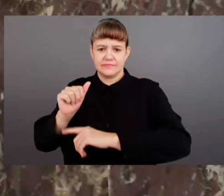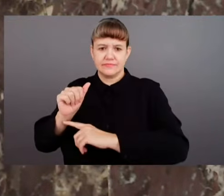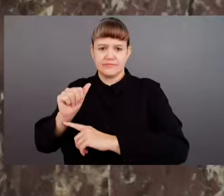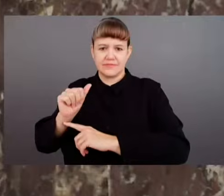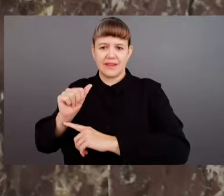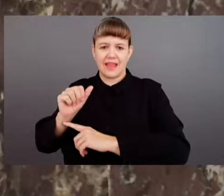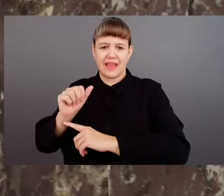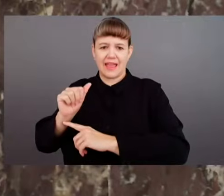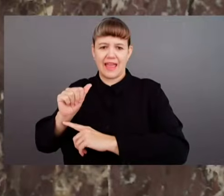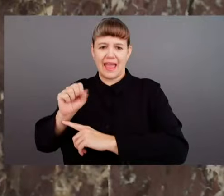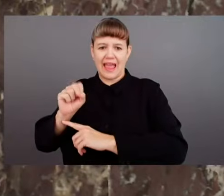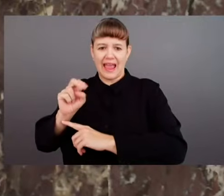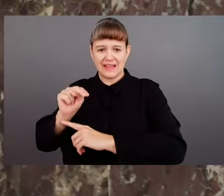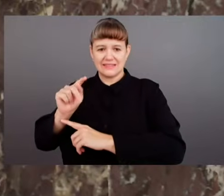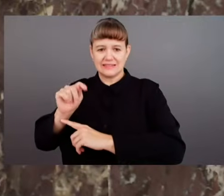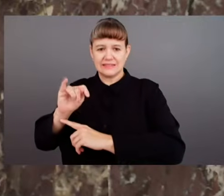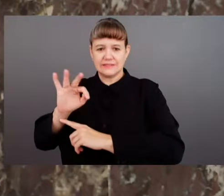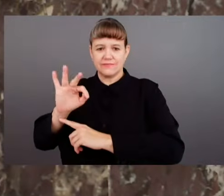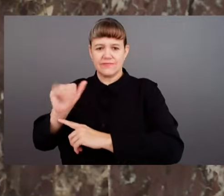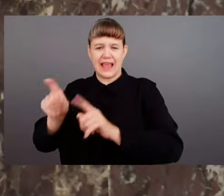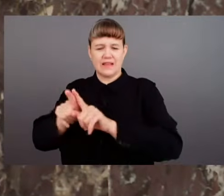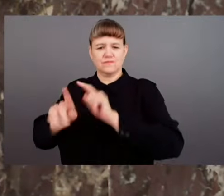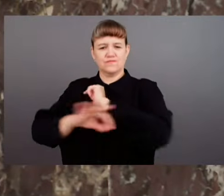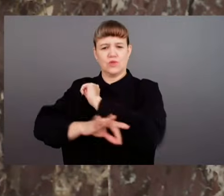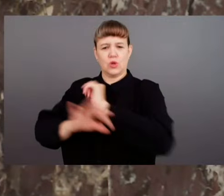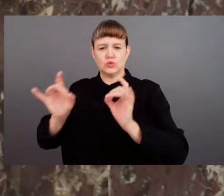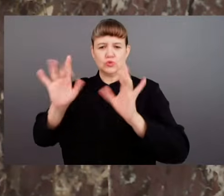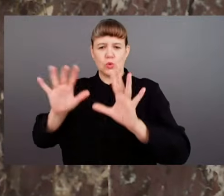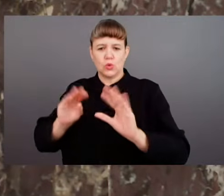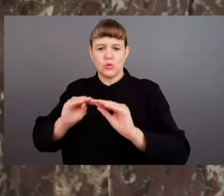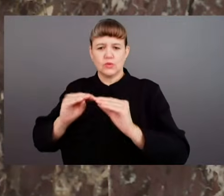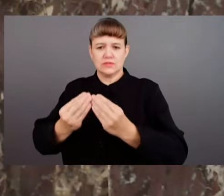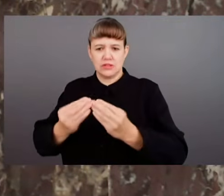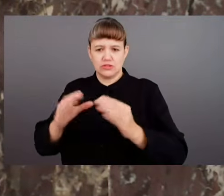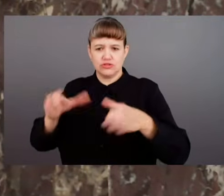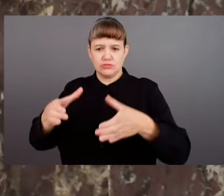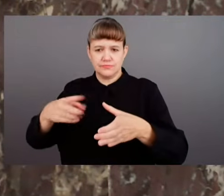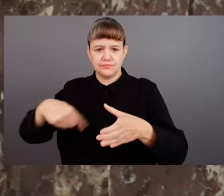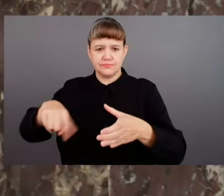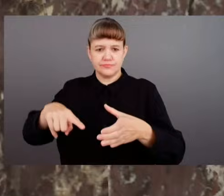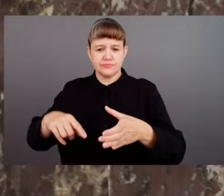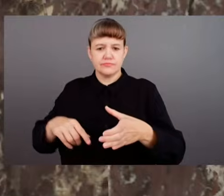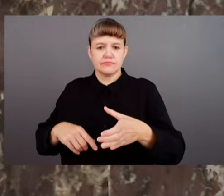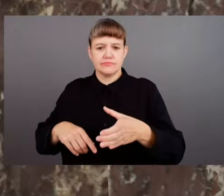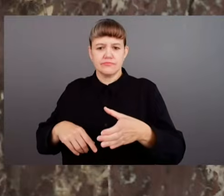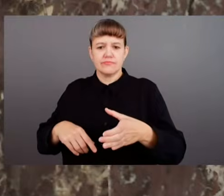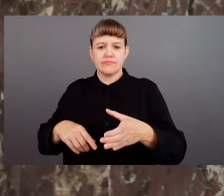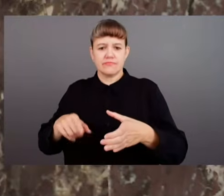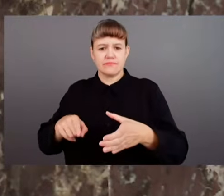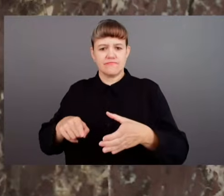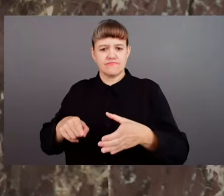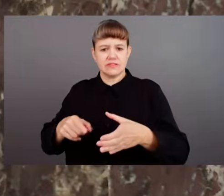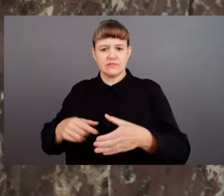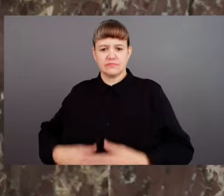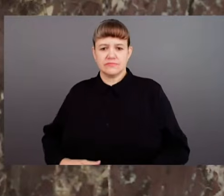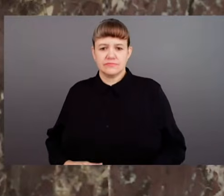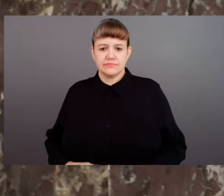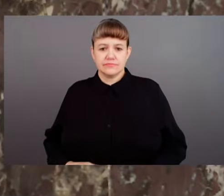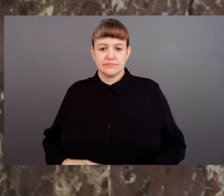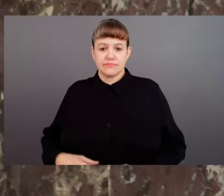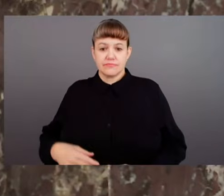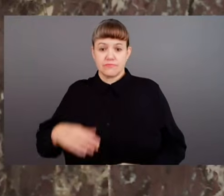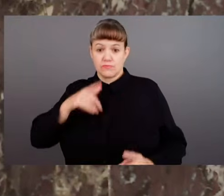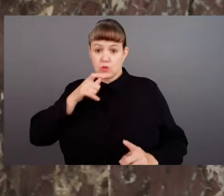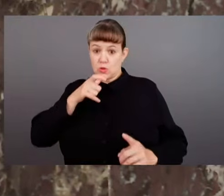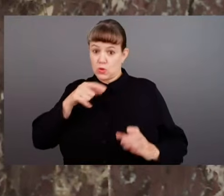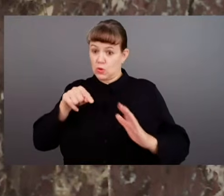violence in the United States, Canada, and around the world. Charlie Kirk's assassin was Antifa,